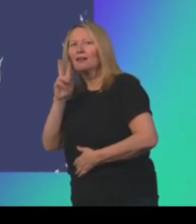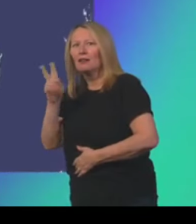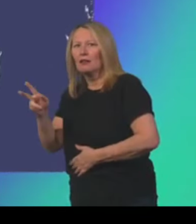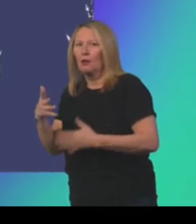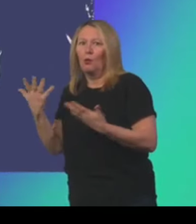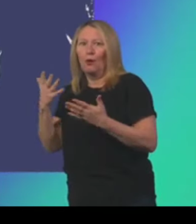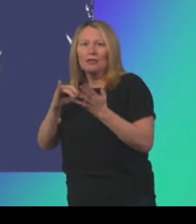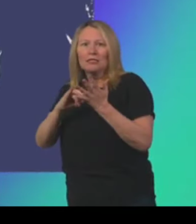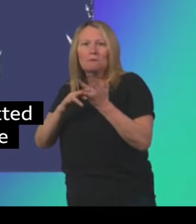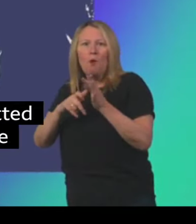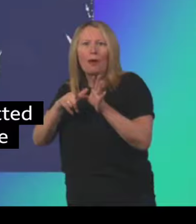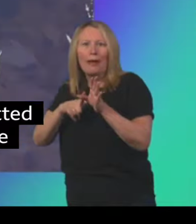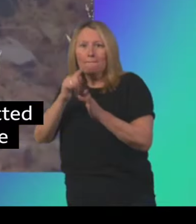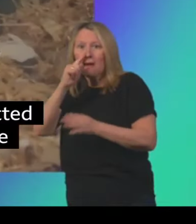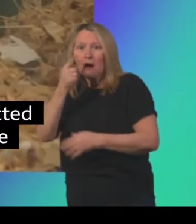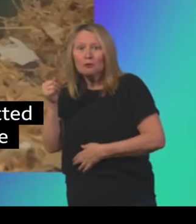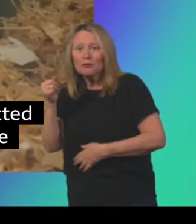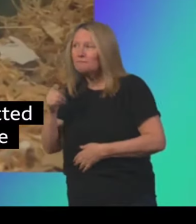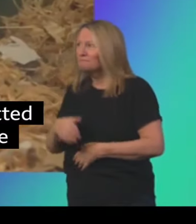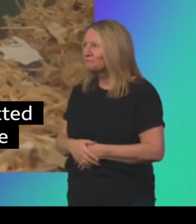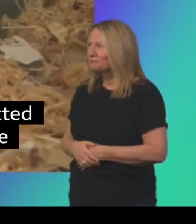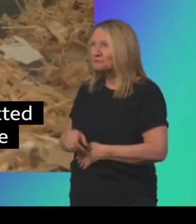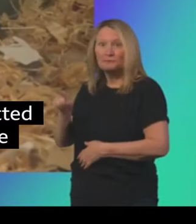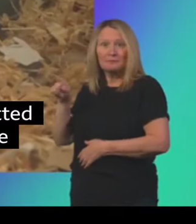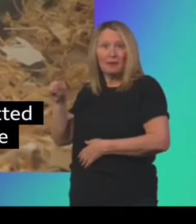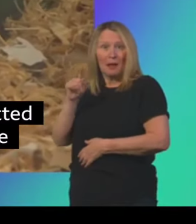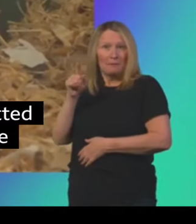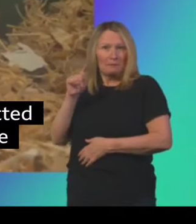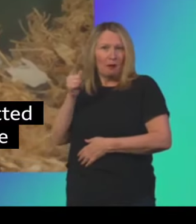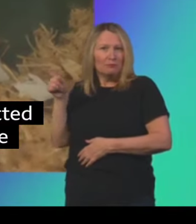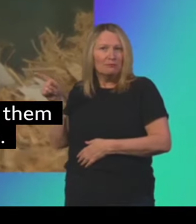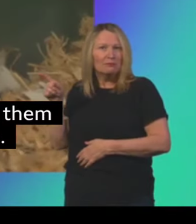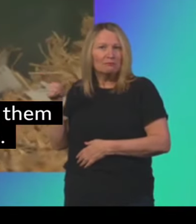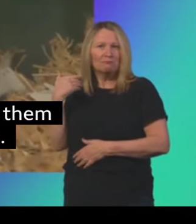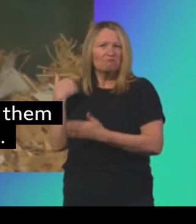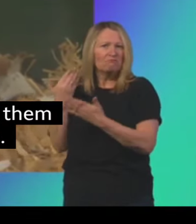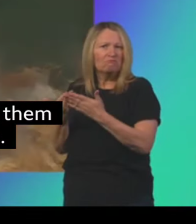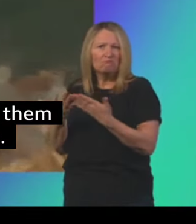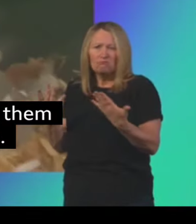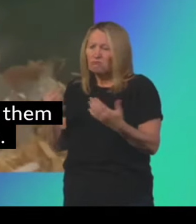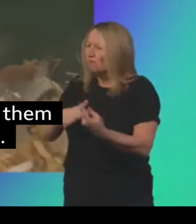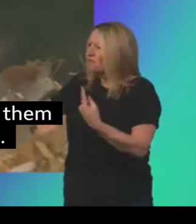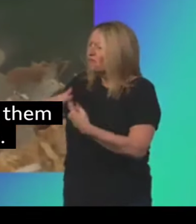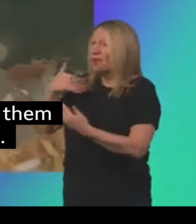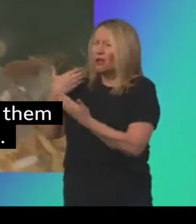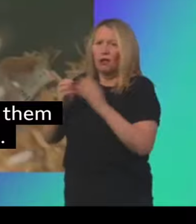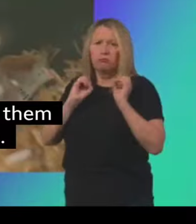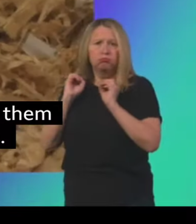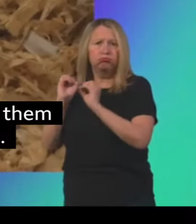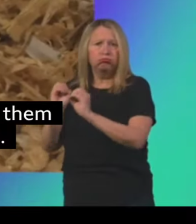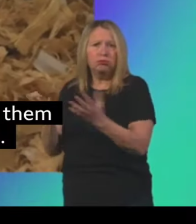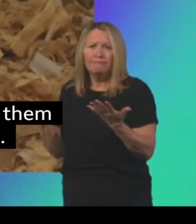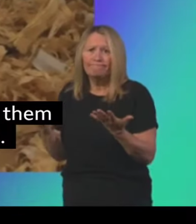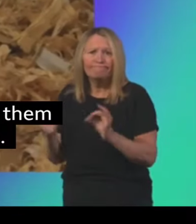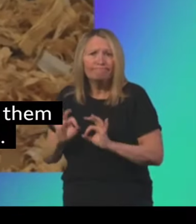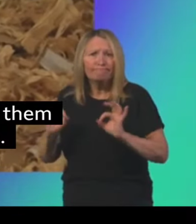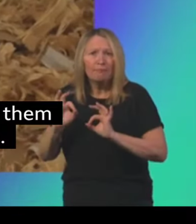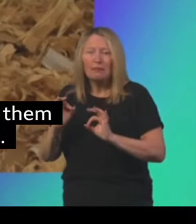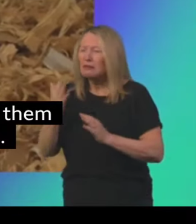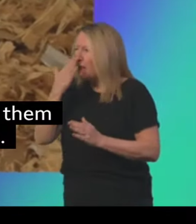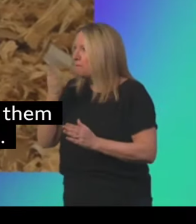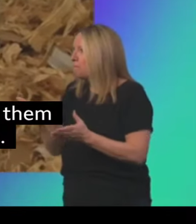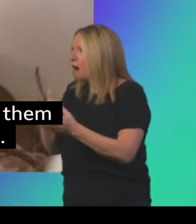find the critically endangered smoky mouse. The rodent had not been spotted in the region for a long time, but lots is being